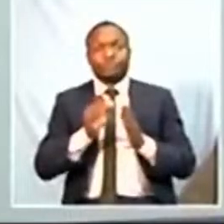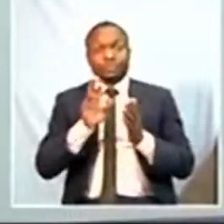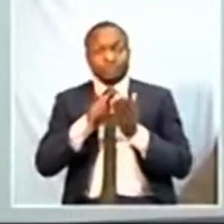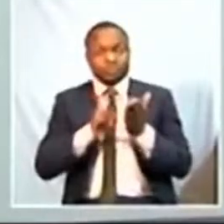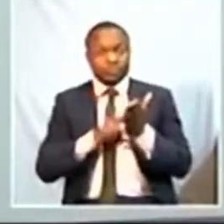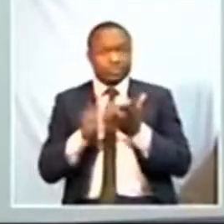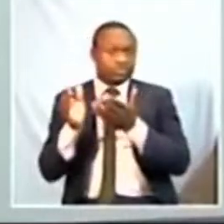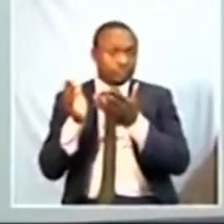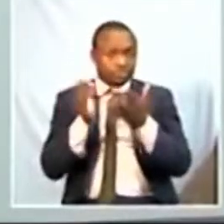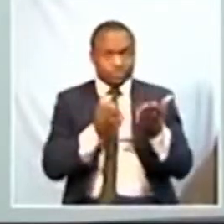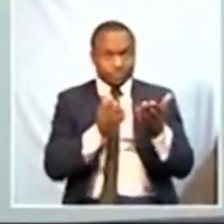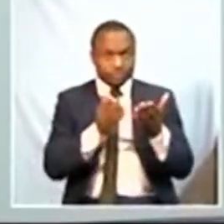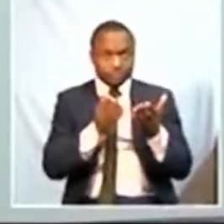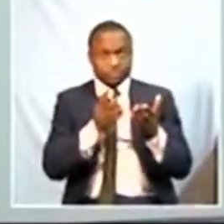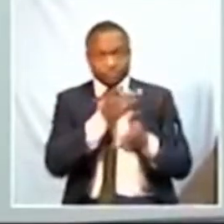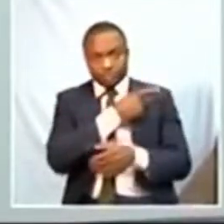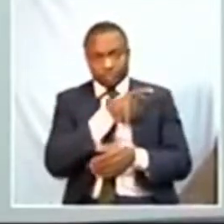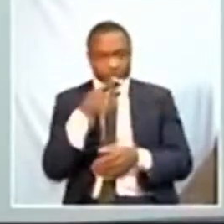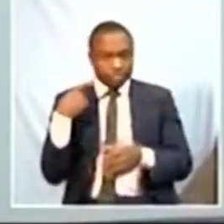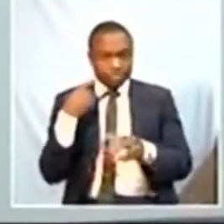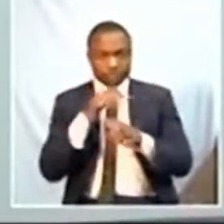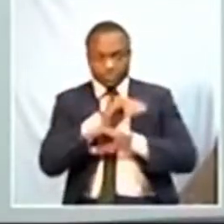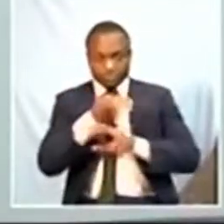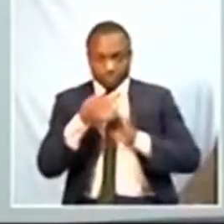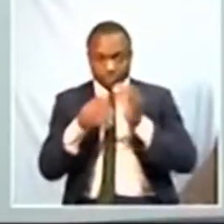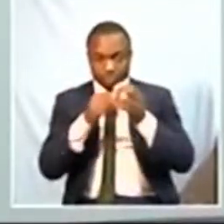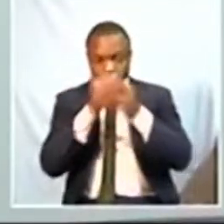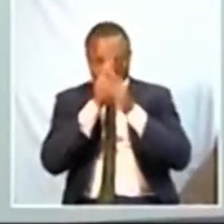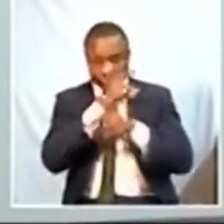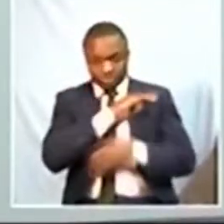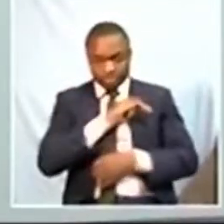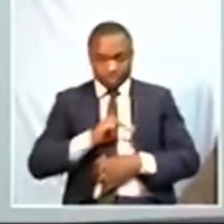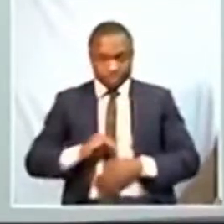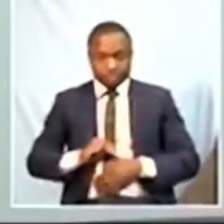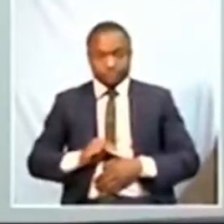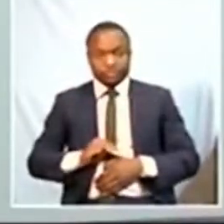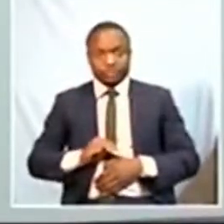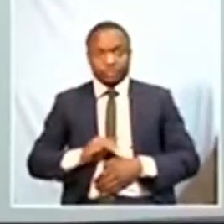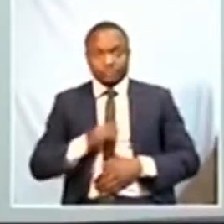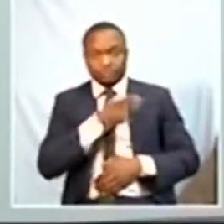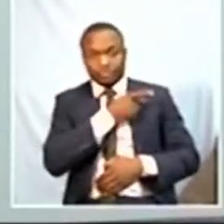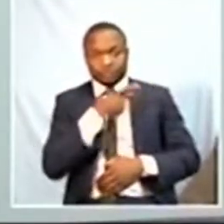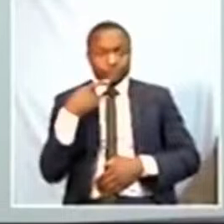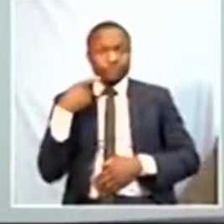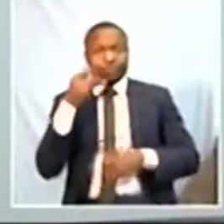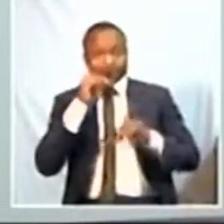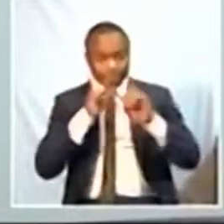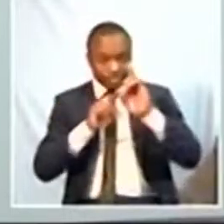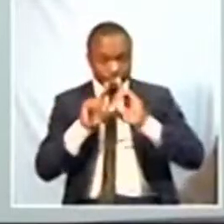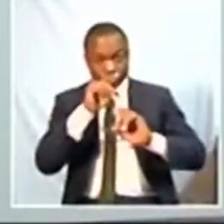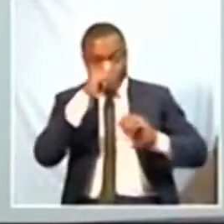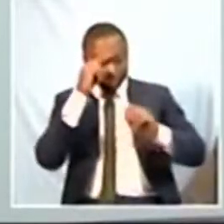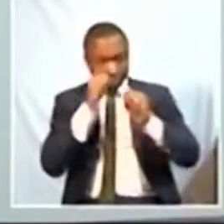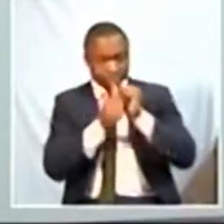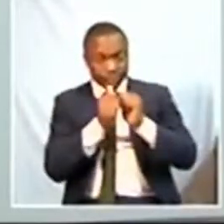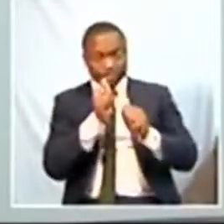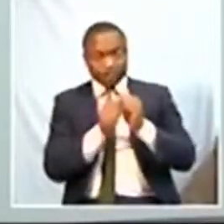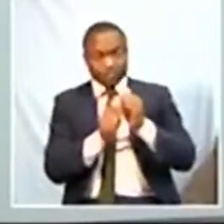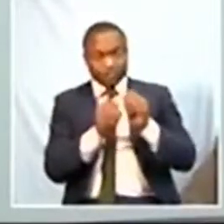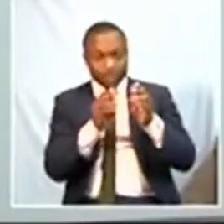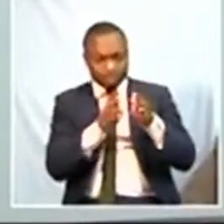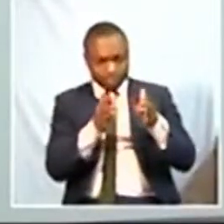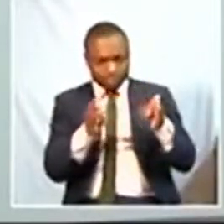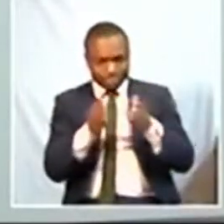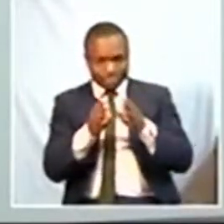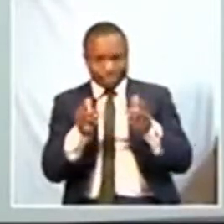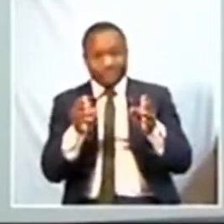Parliament for all the members of Parliament to debate. So because of the gaps which are unbearable, because there are